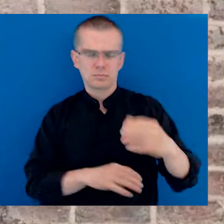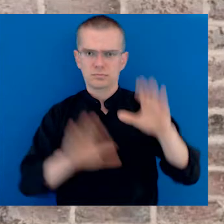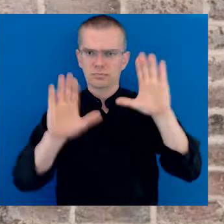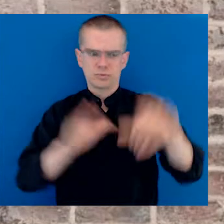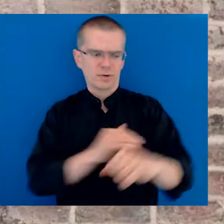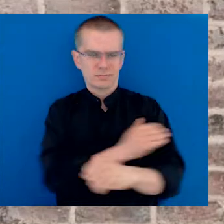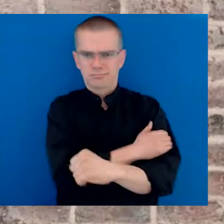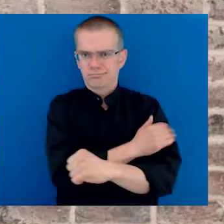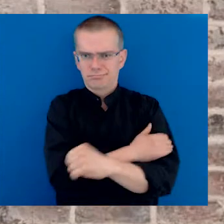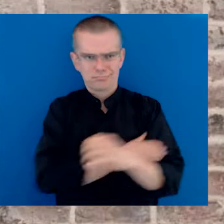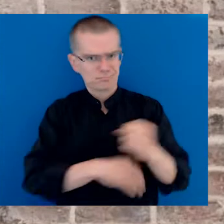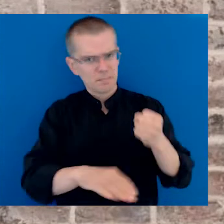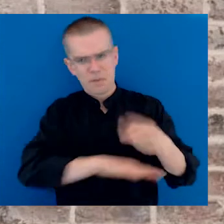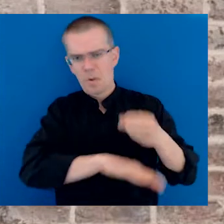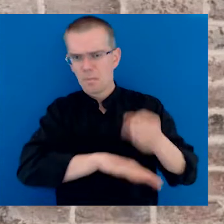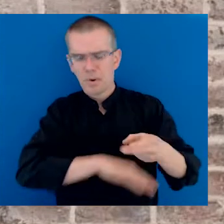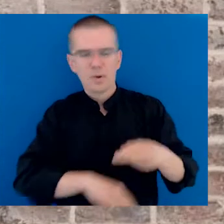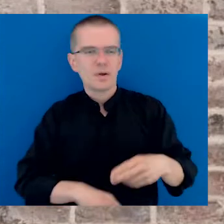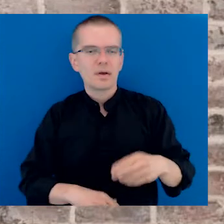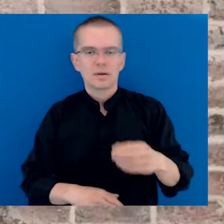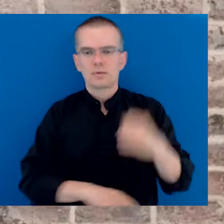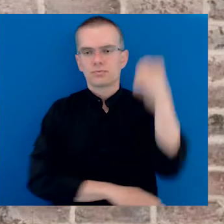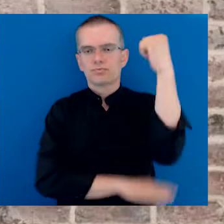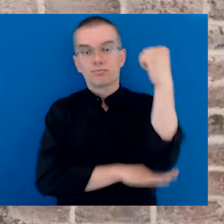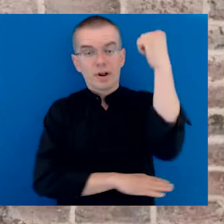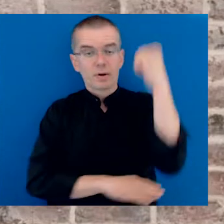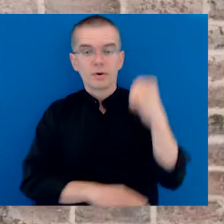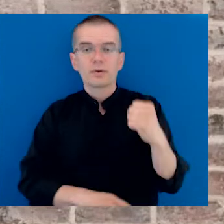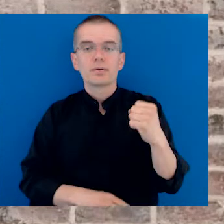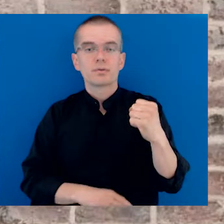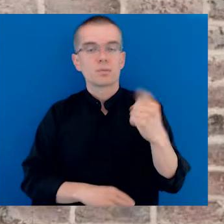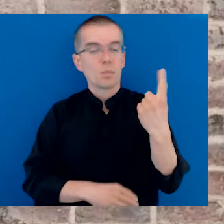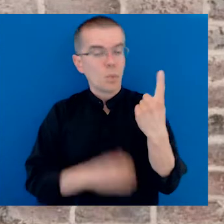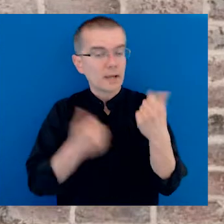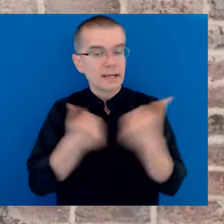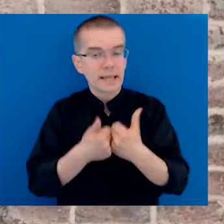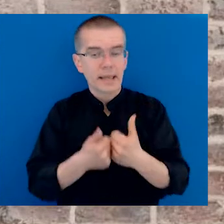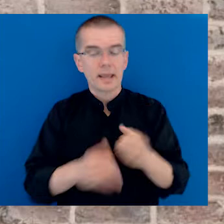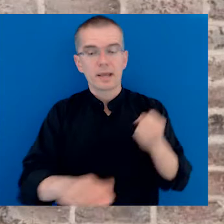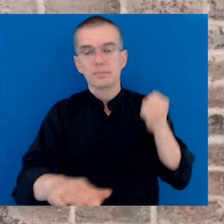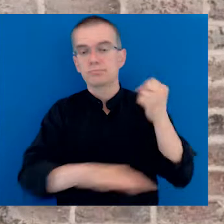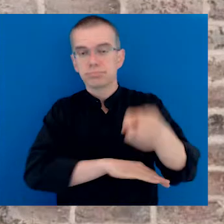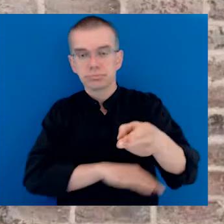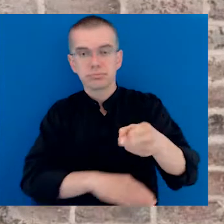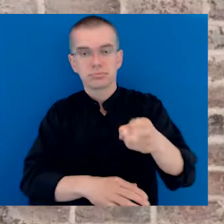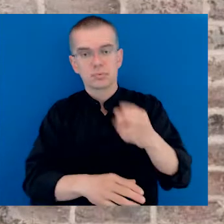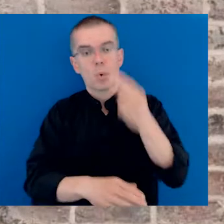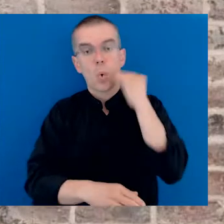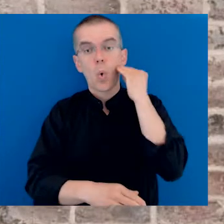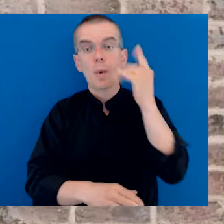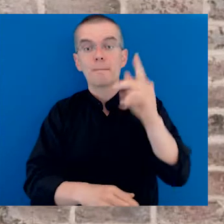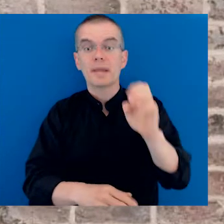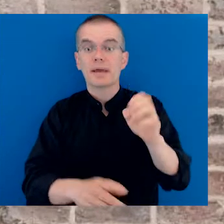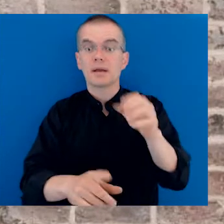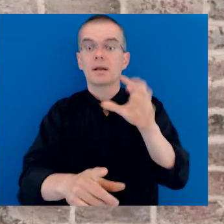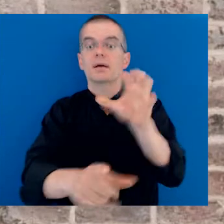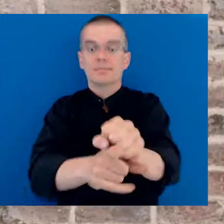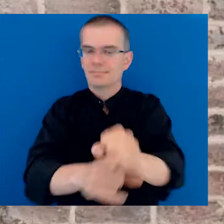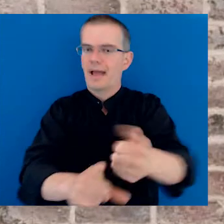know, in one game, he threw out 3 at home plate in one game, which is amazing that they would continue to take the chance.